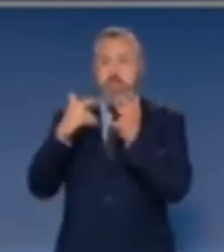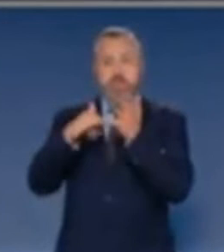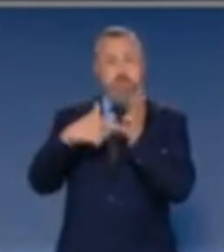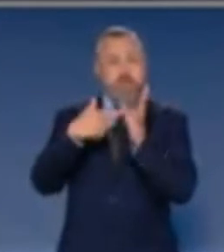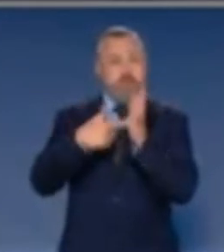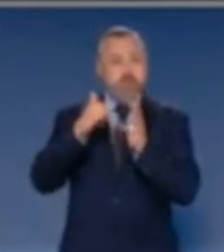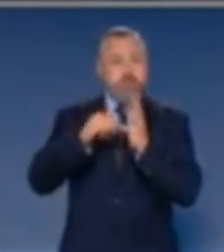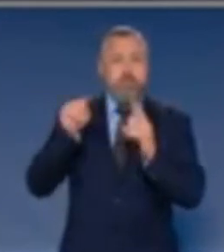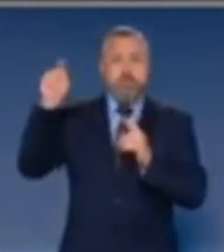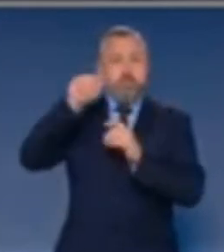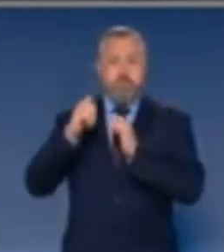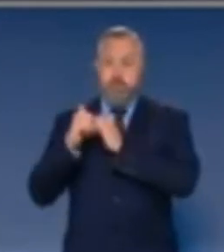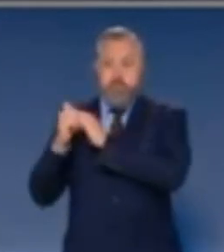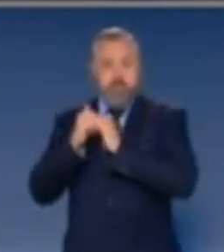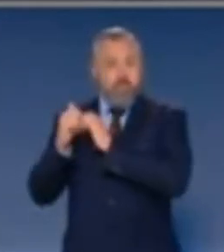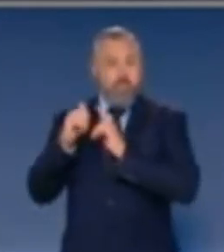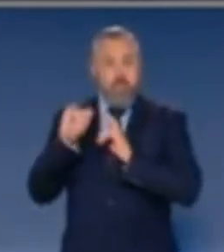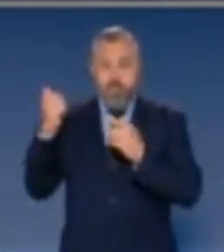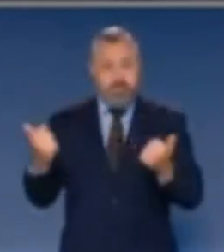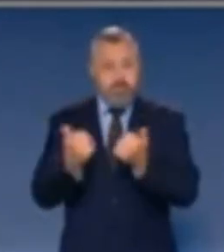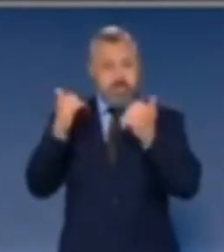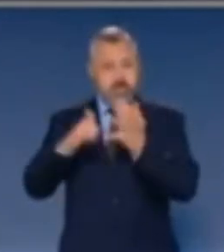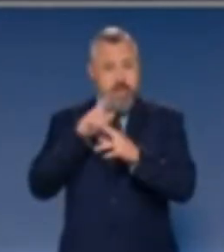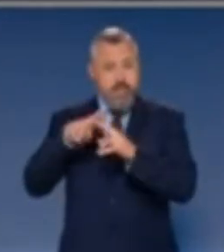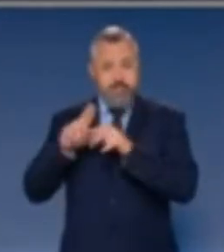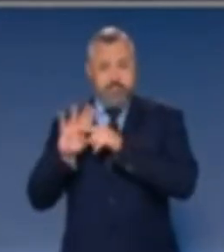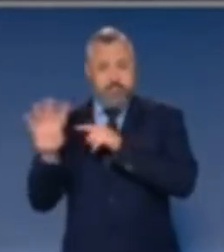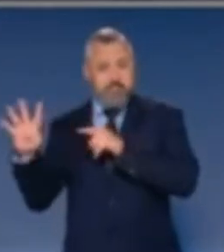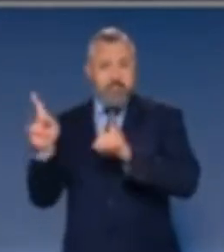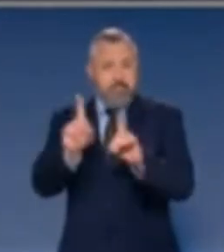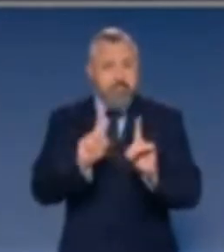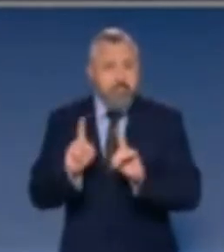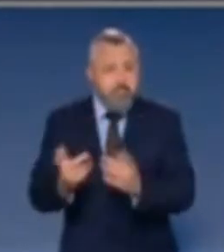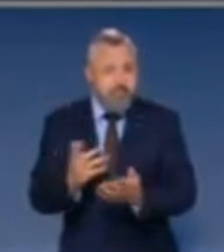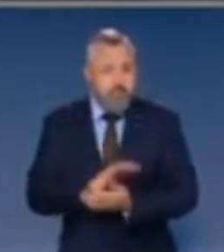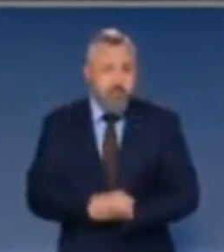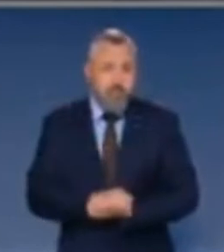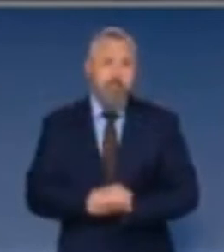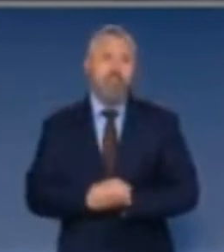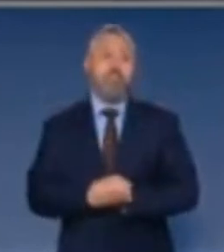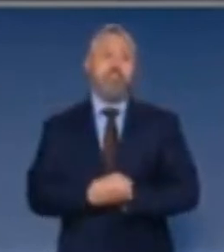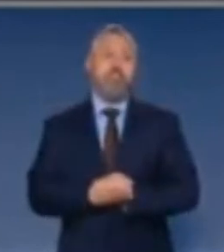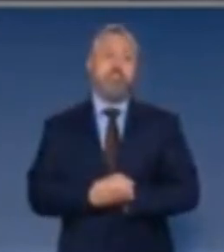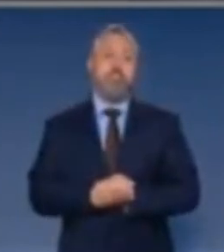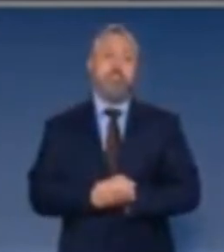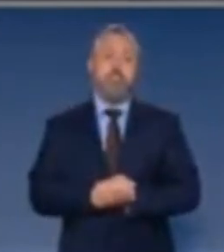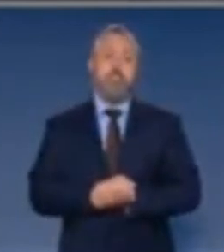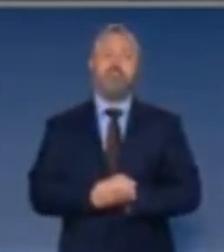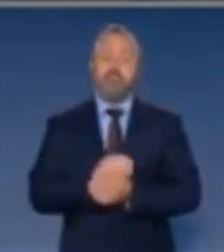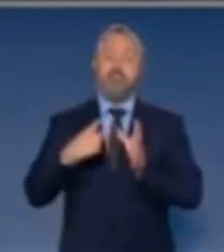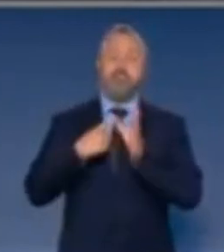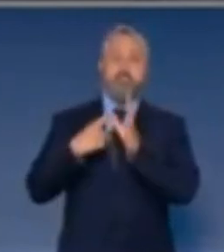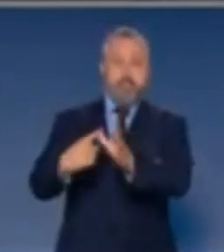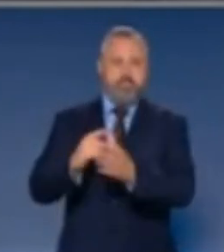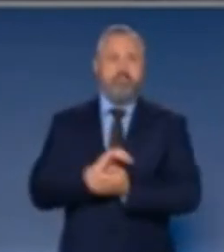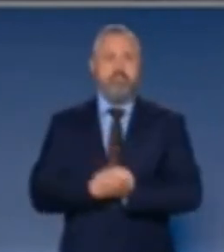have enough staff to do this? And who is supporting them in this rollout now? So HCA